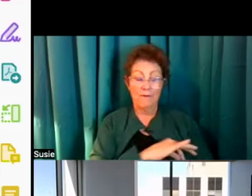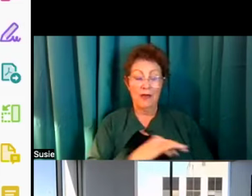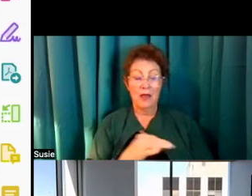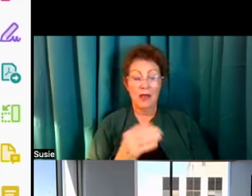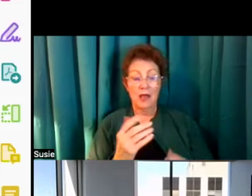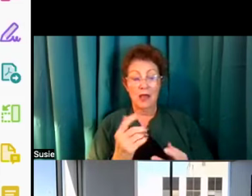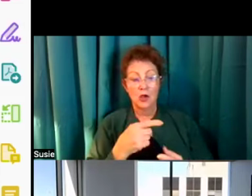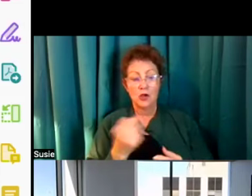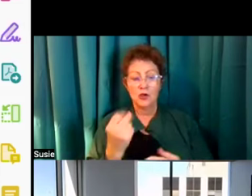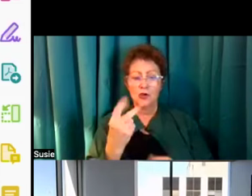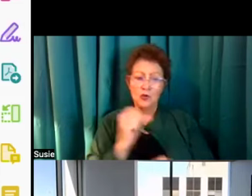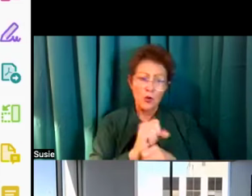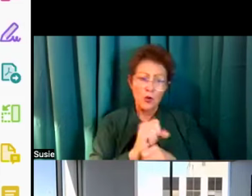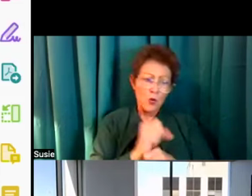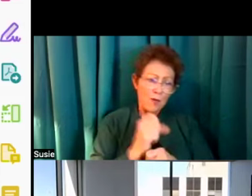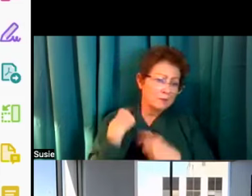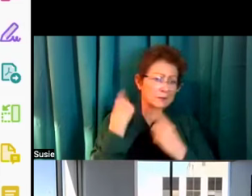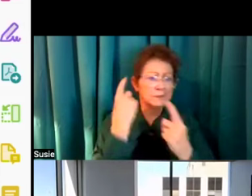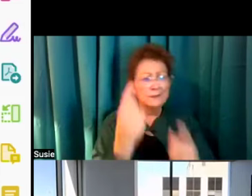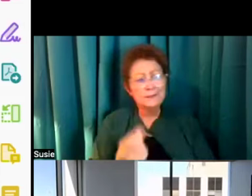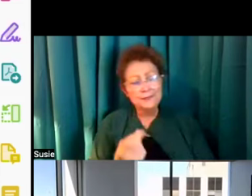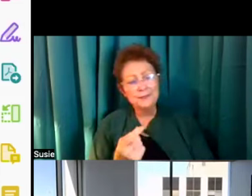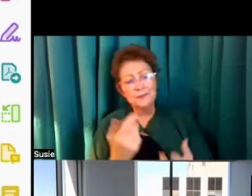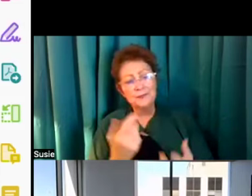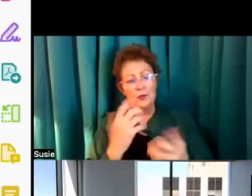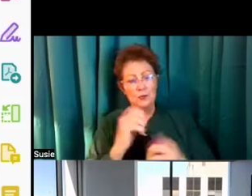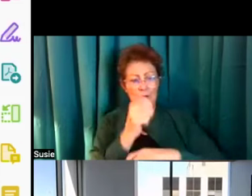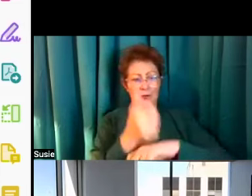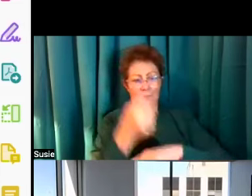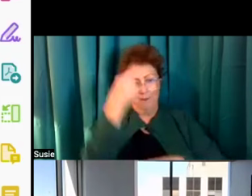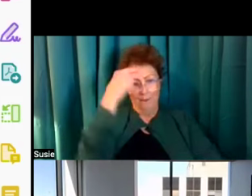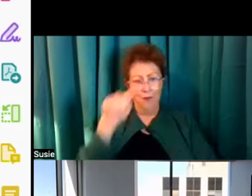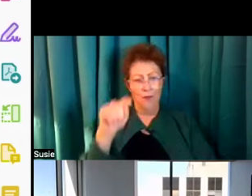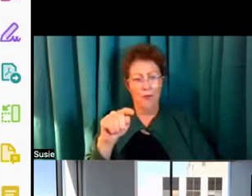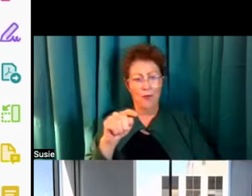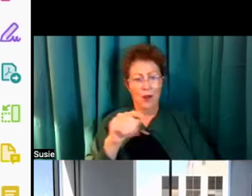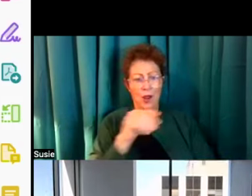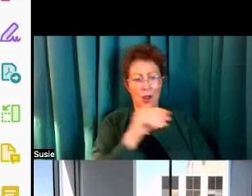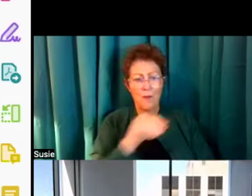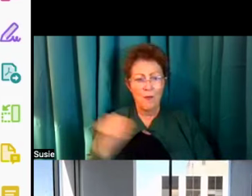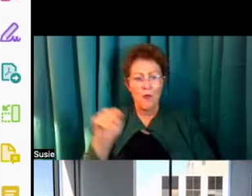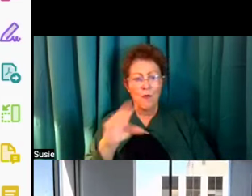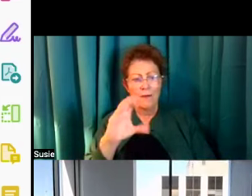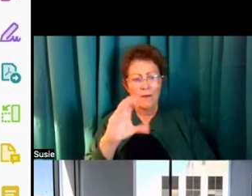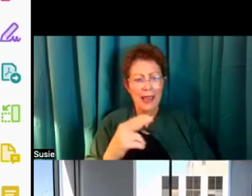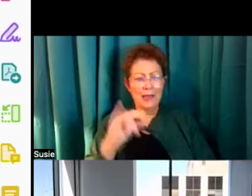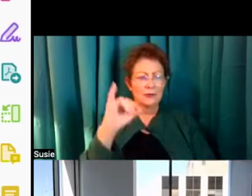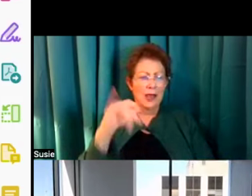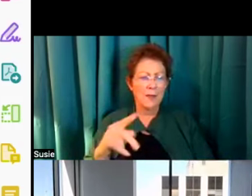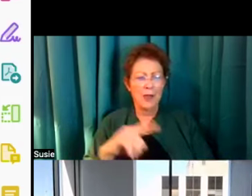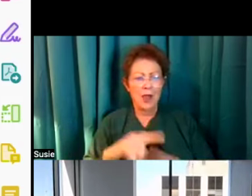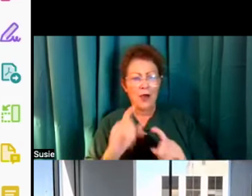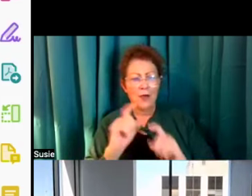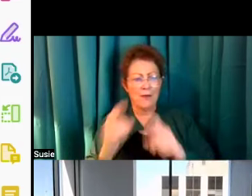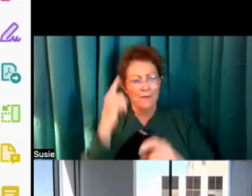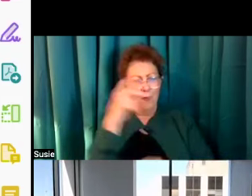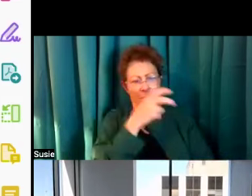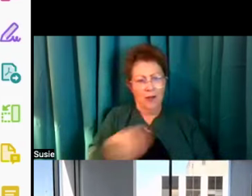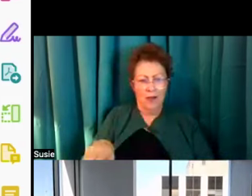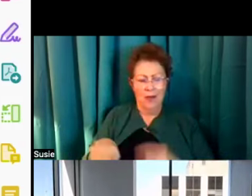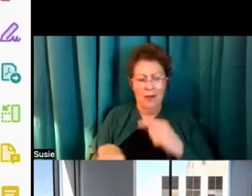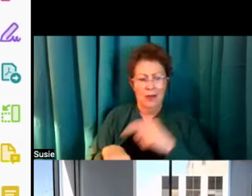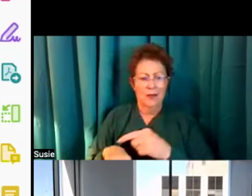she's worked there for a while. She wants to form a new for-profit and move cash, IP, and other charitable assets to the for-profit,